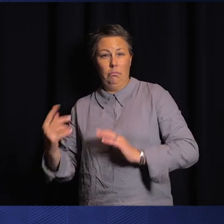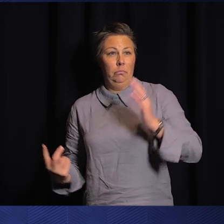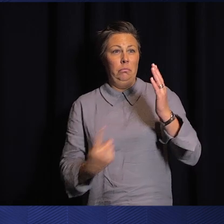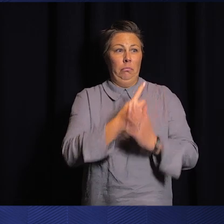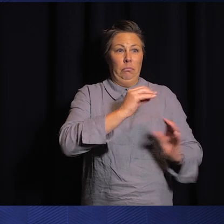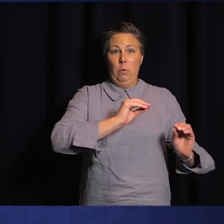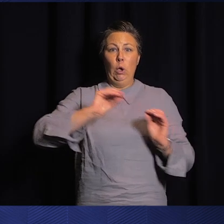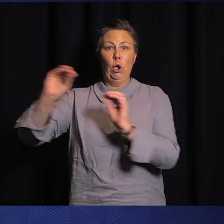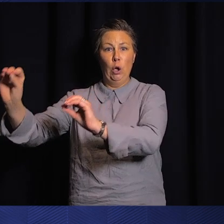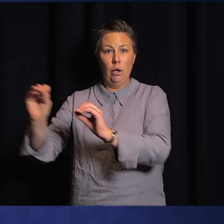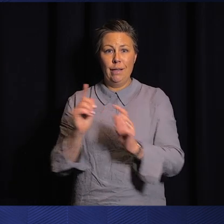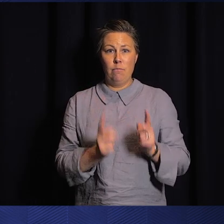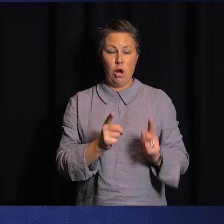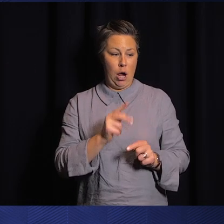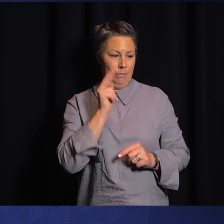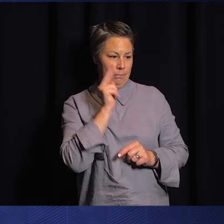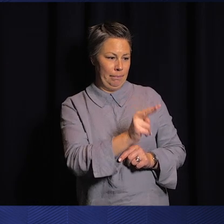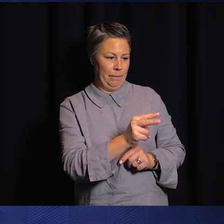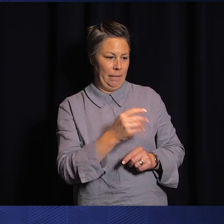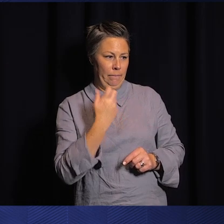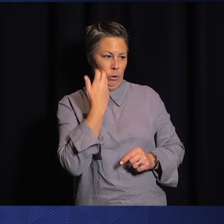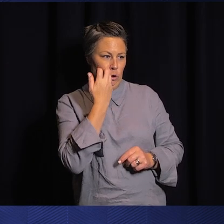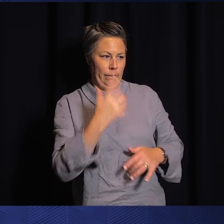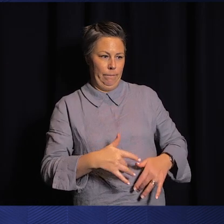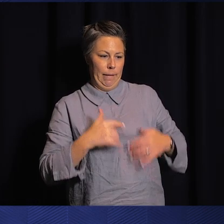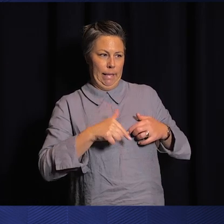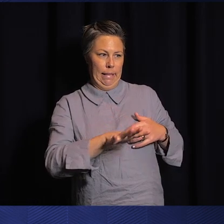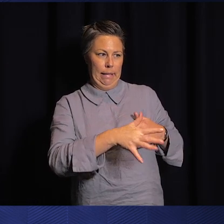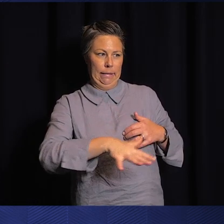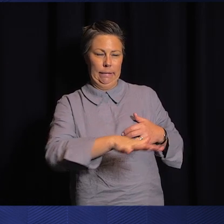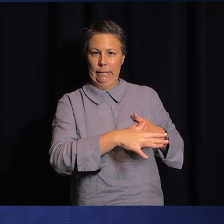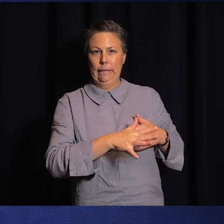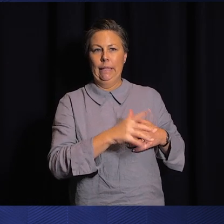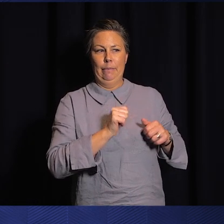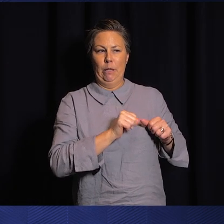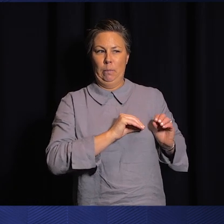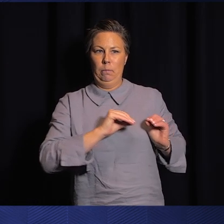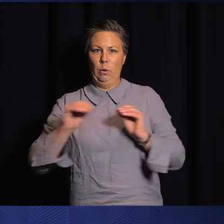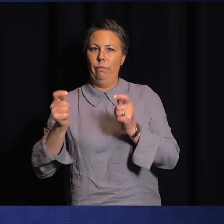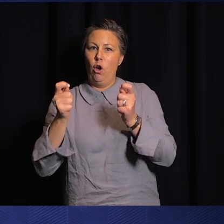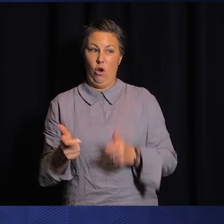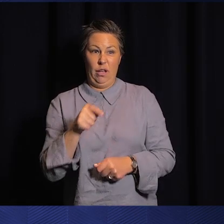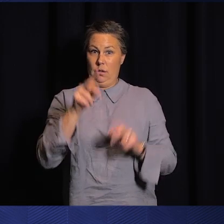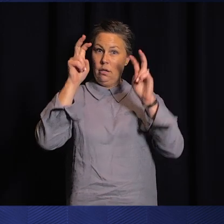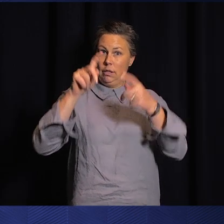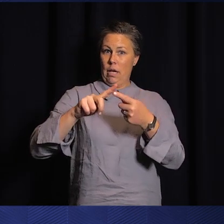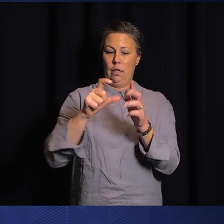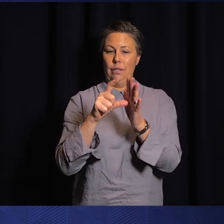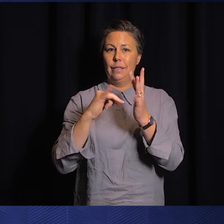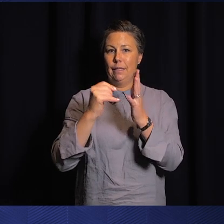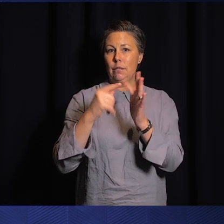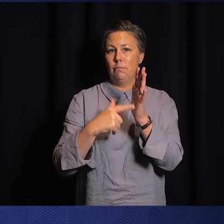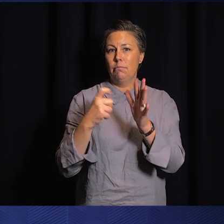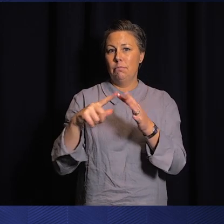this very particularly, because even though it's not dramatic disaster displacement,